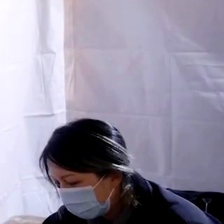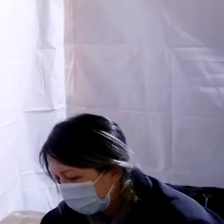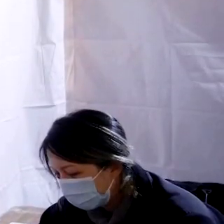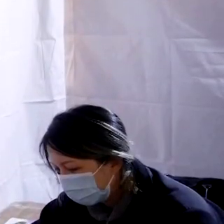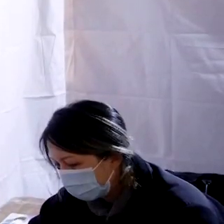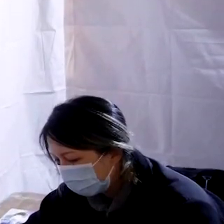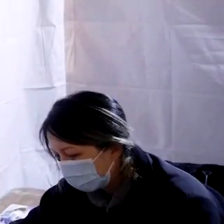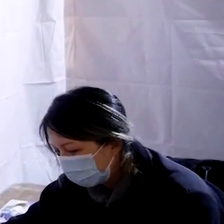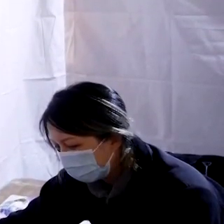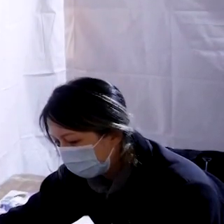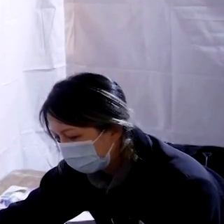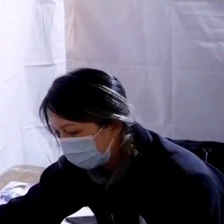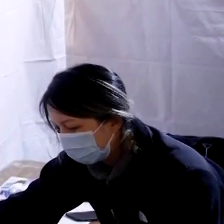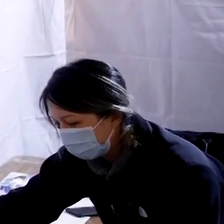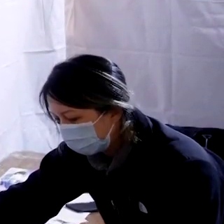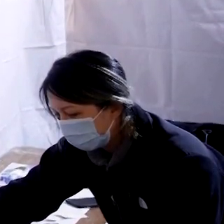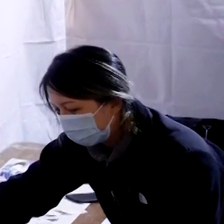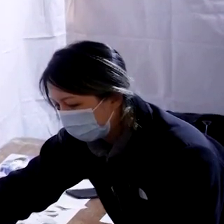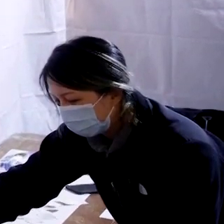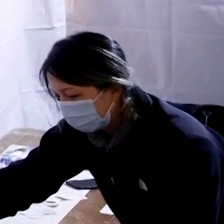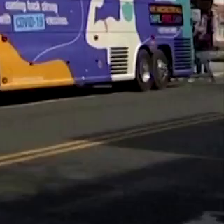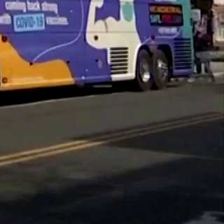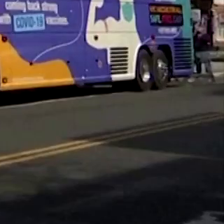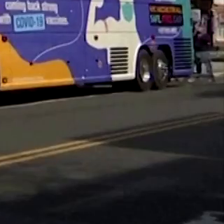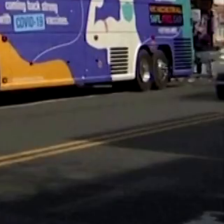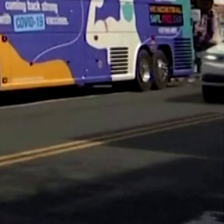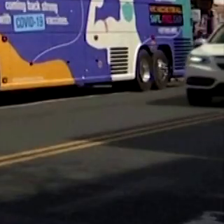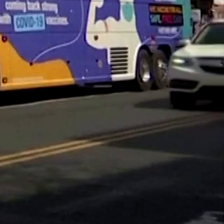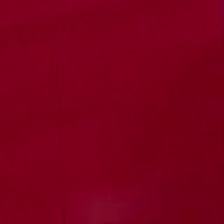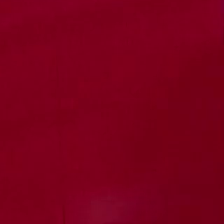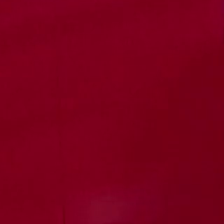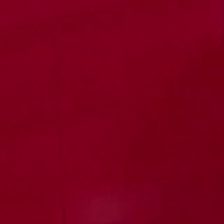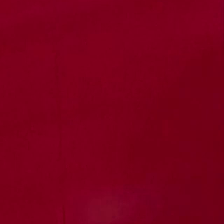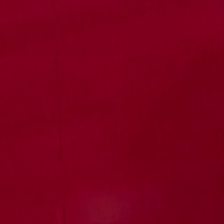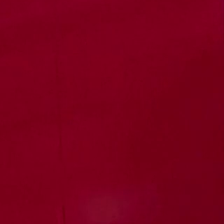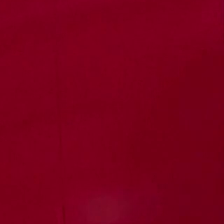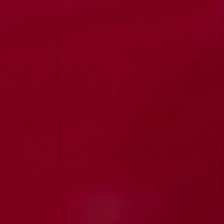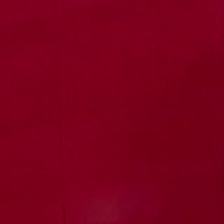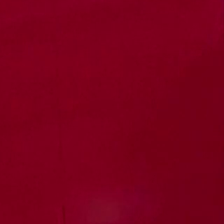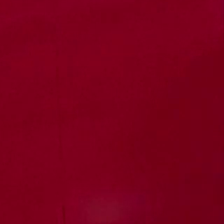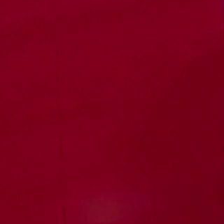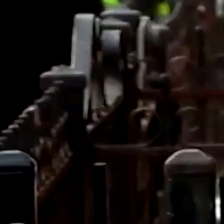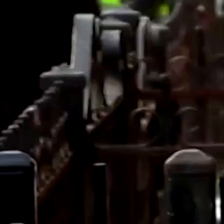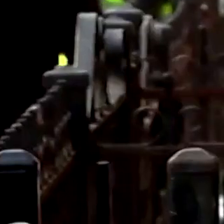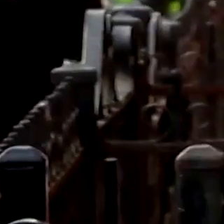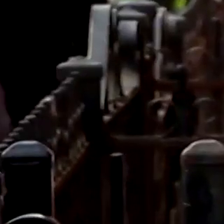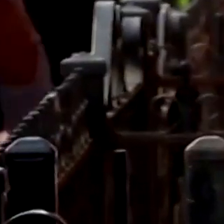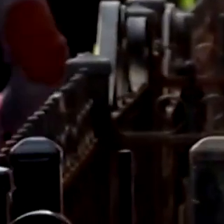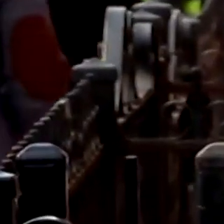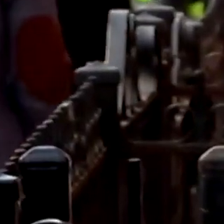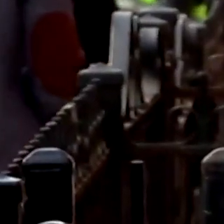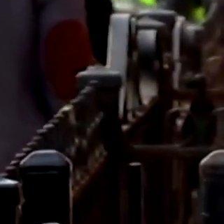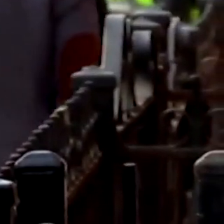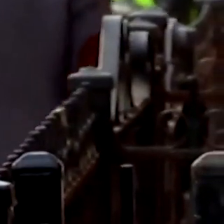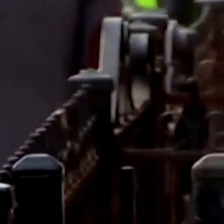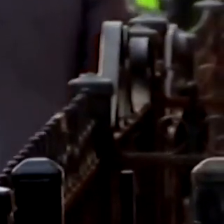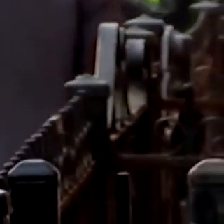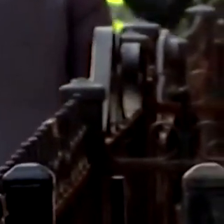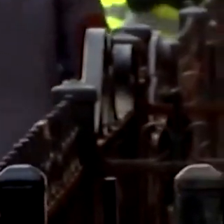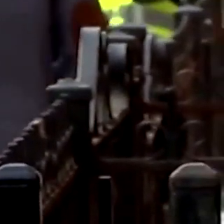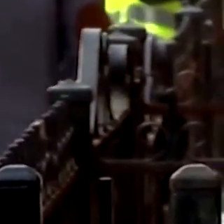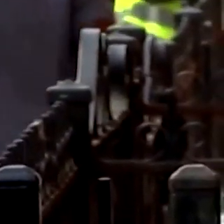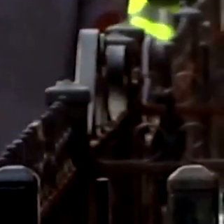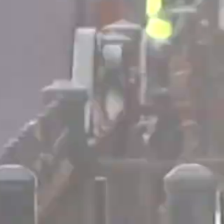have received at least one dose of COVID-19 vaccine, greatly reducing the infection rate. Which is why, Cuomo said, the